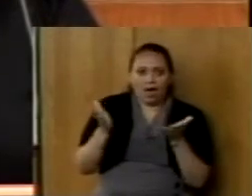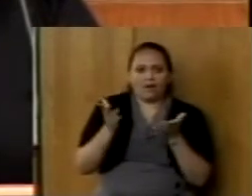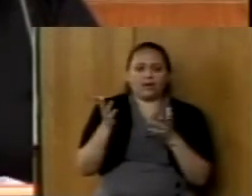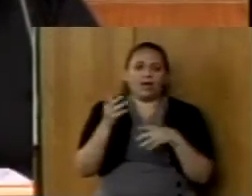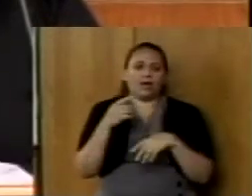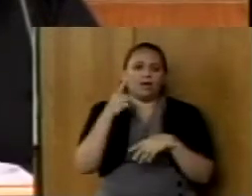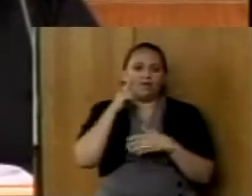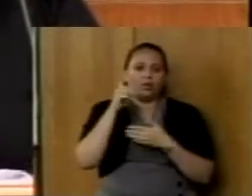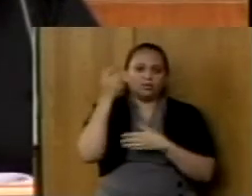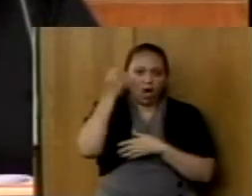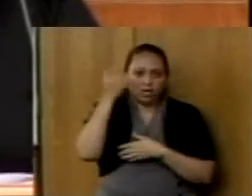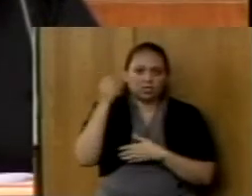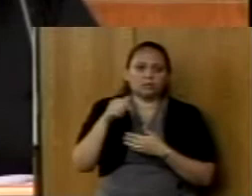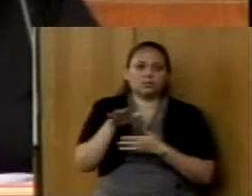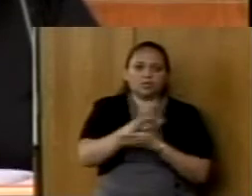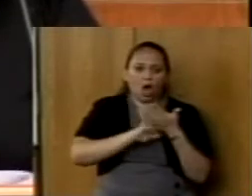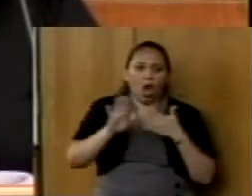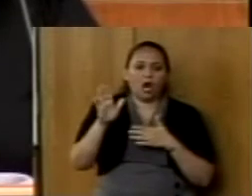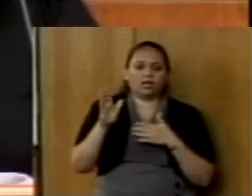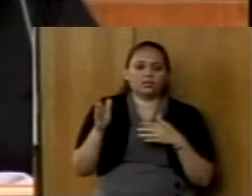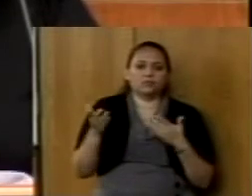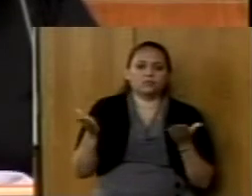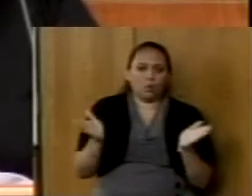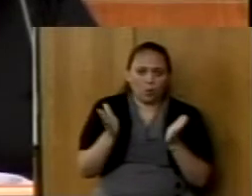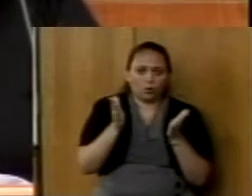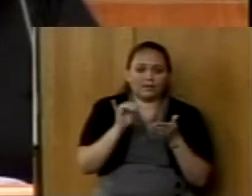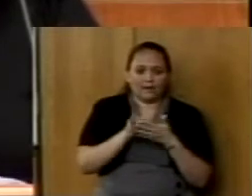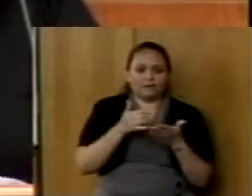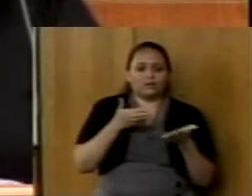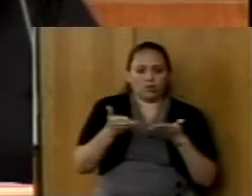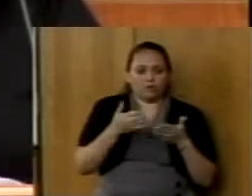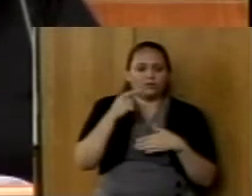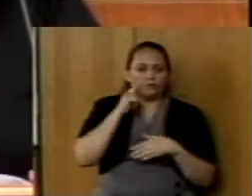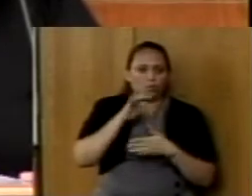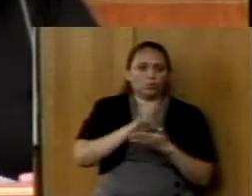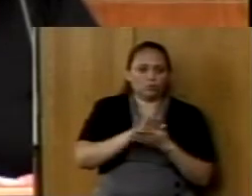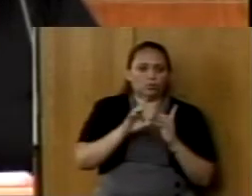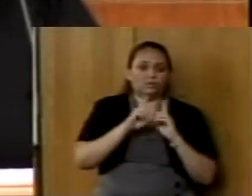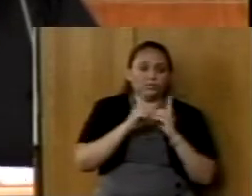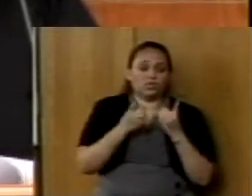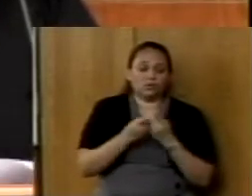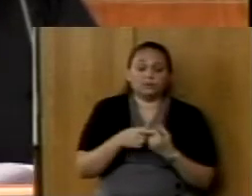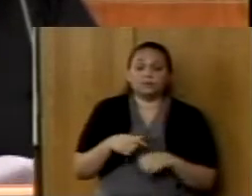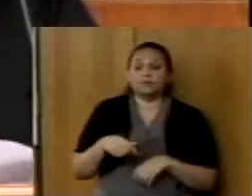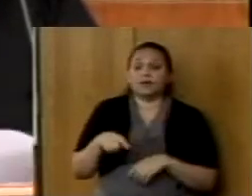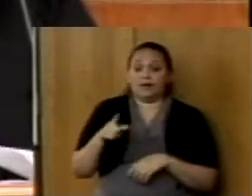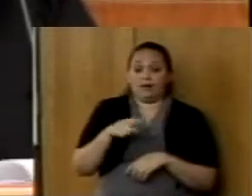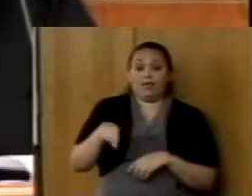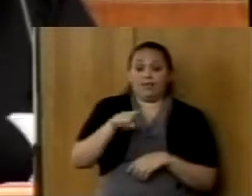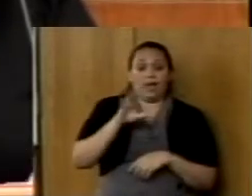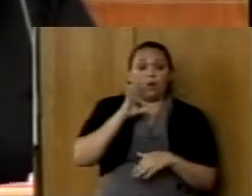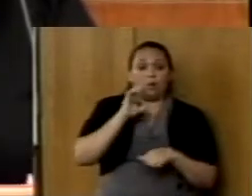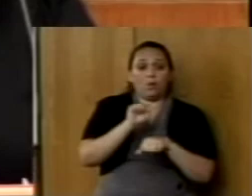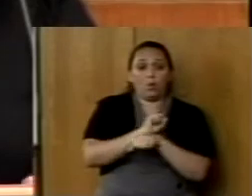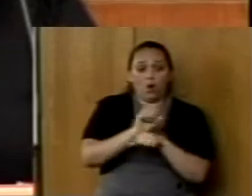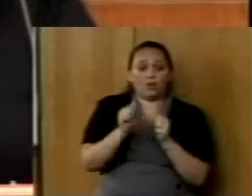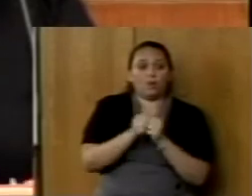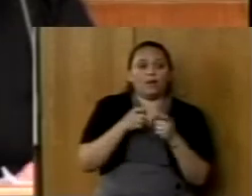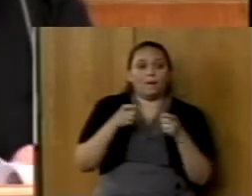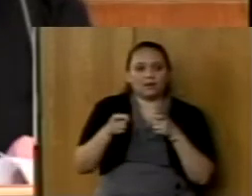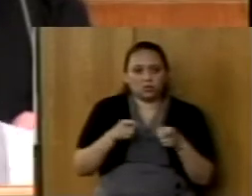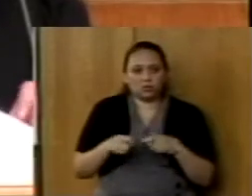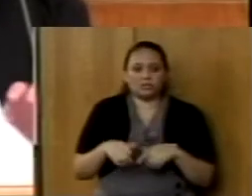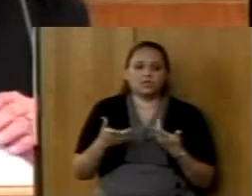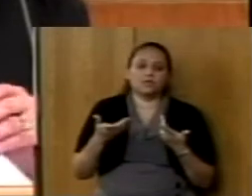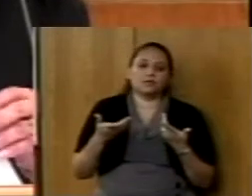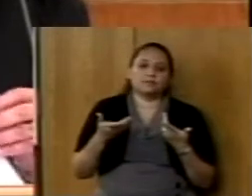promotion, that sort of service to the school district. They will be working with the administration